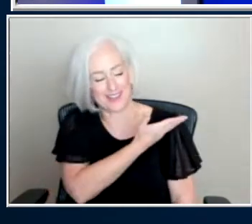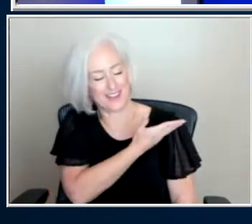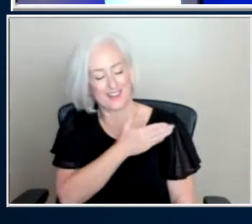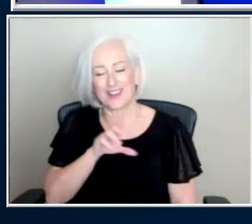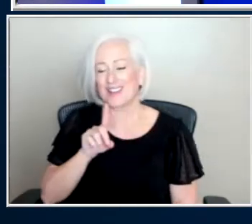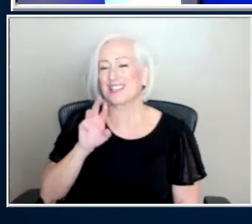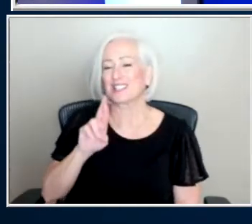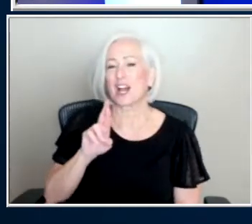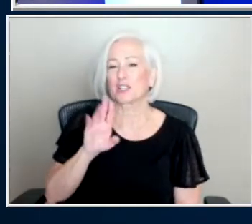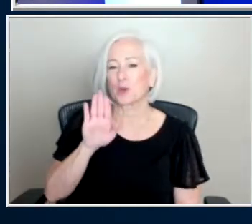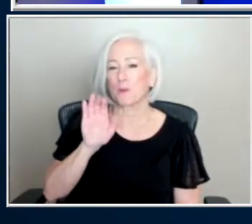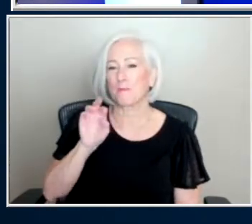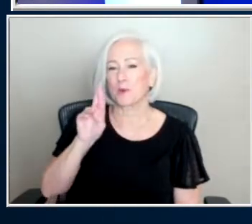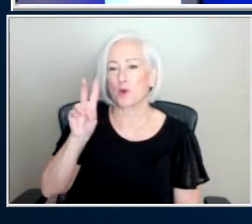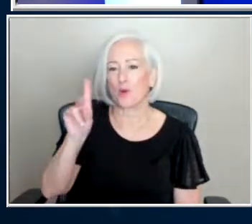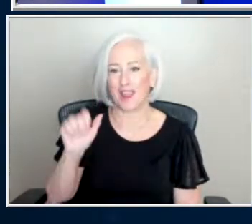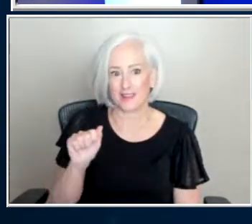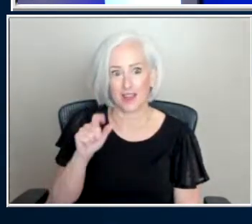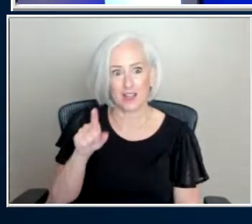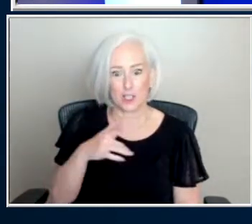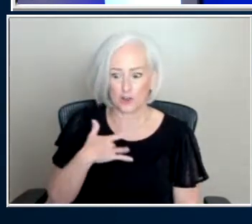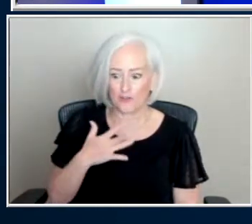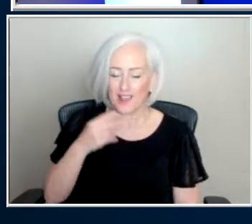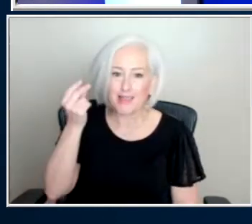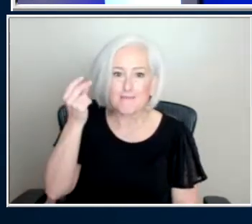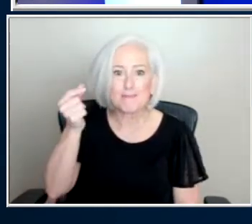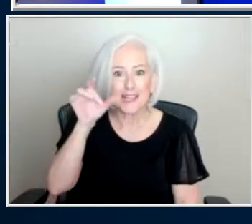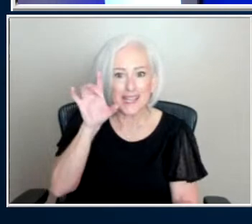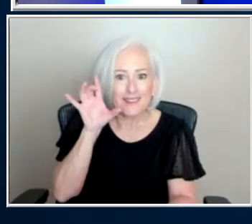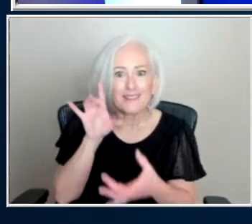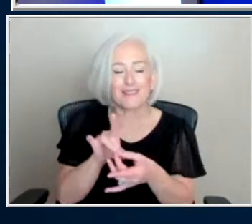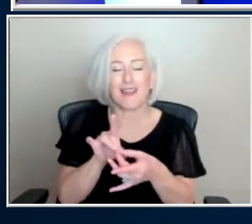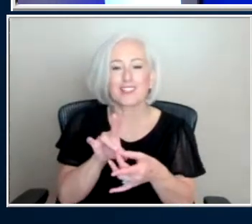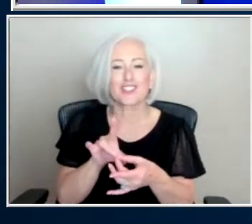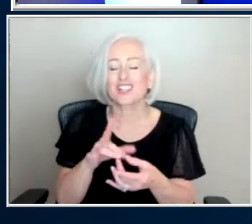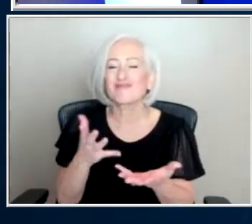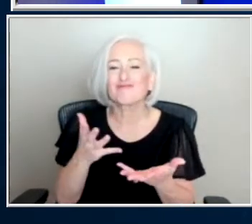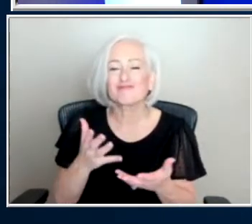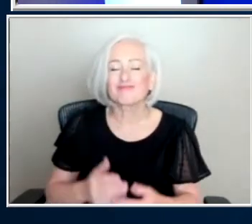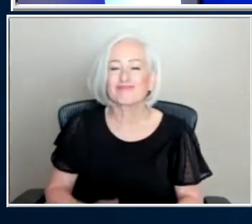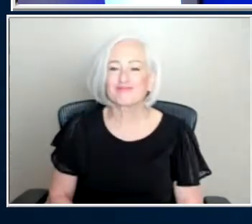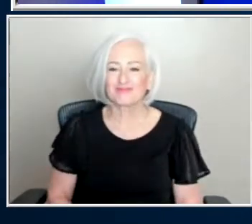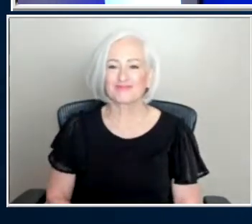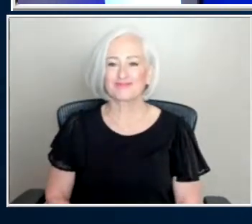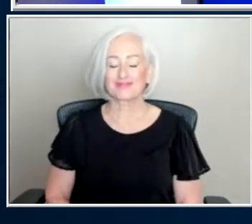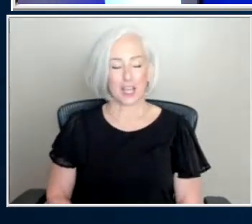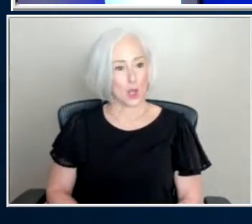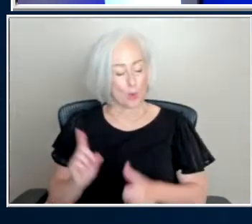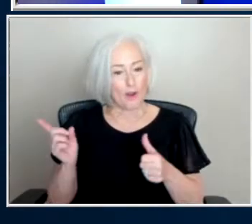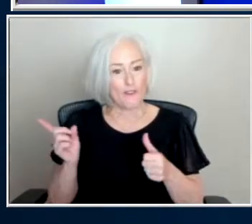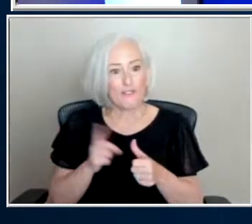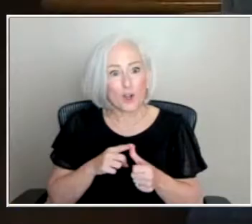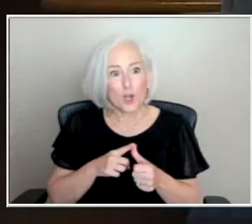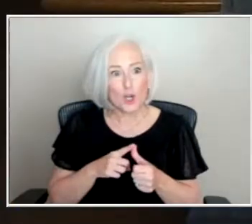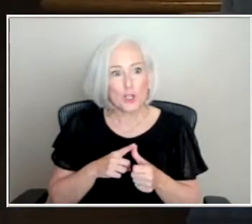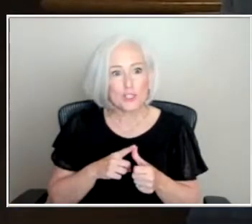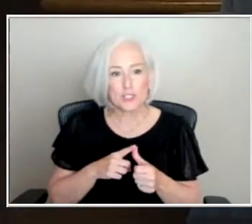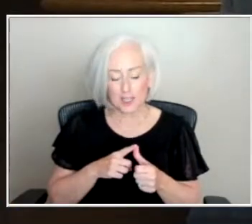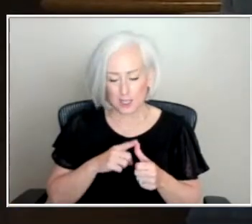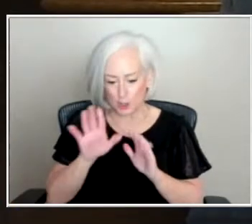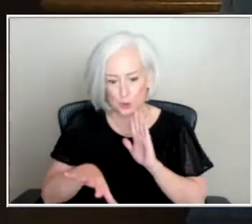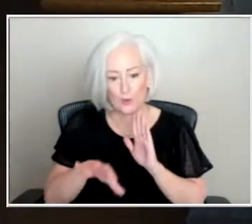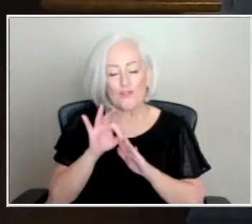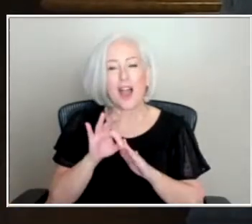Baranda? Did you feel an immediate connection? What was that like? Well, first of all, to find her, we had